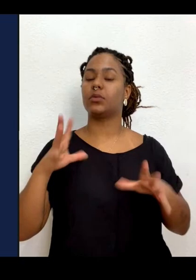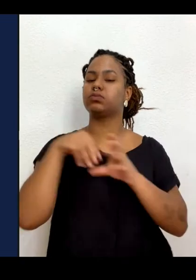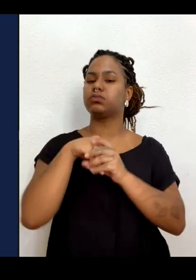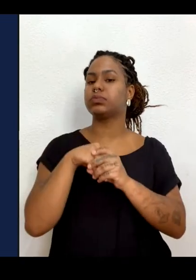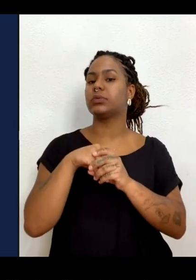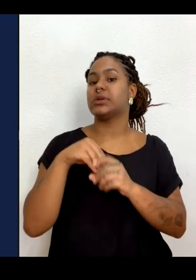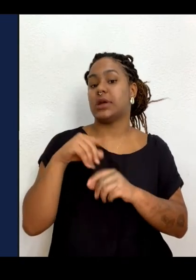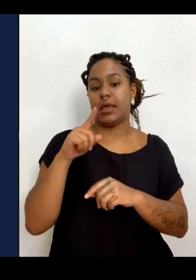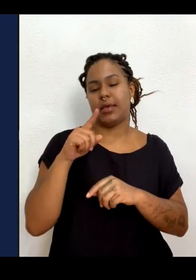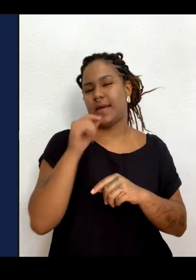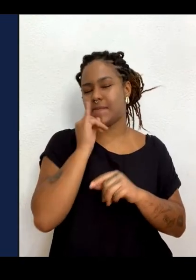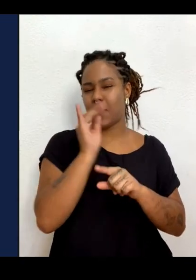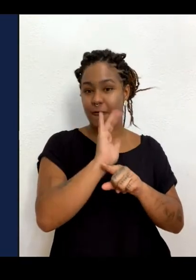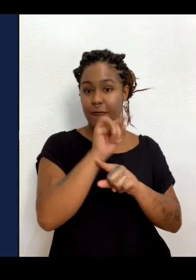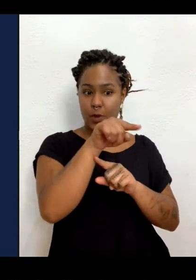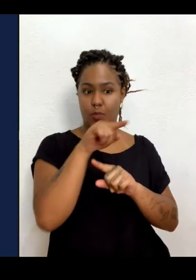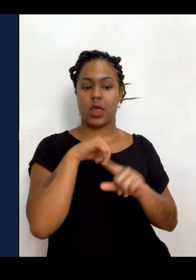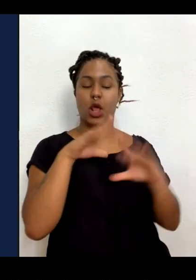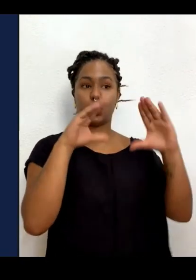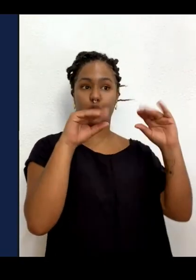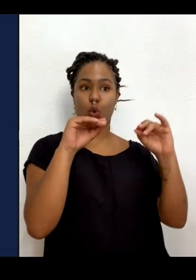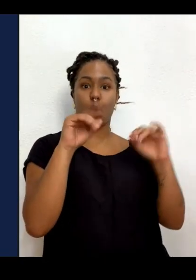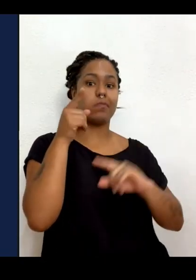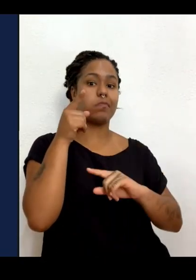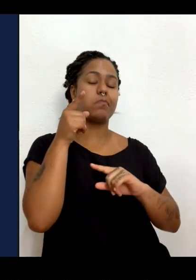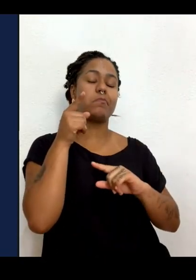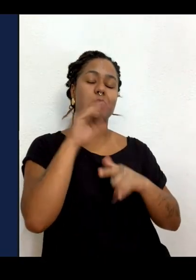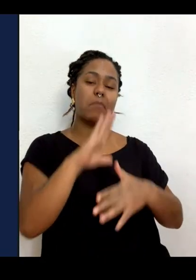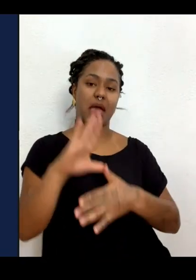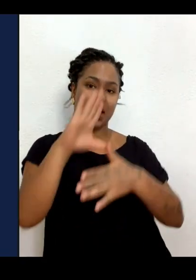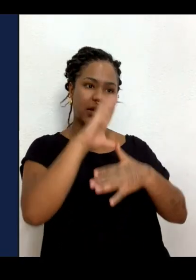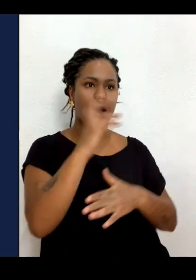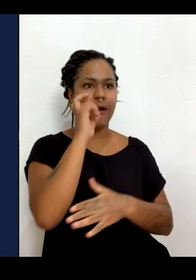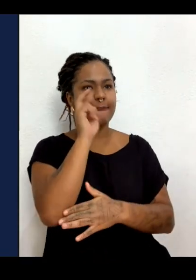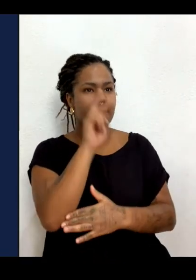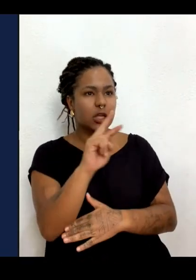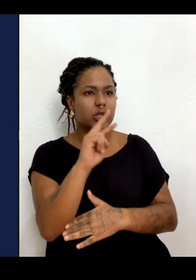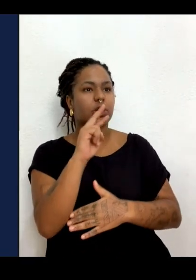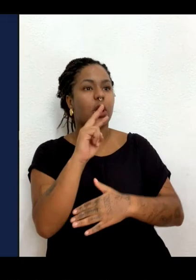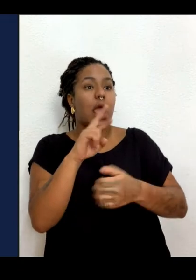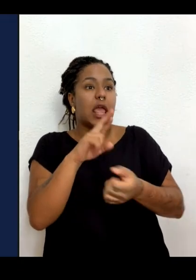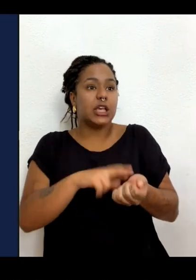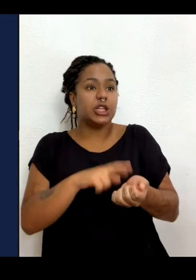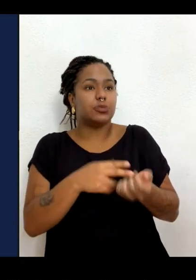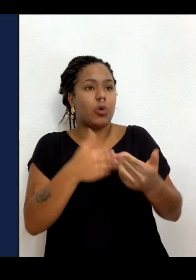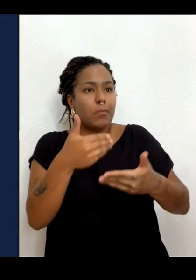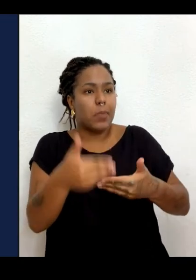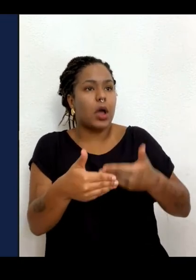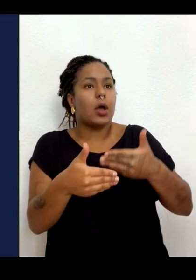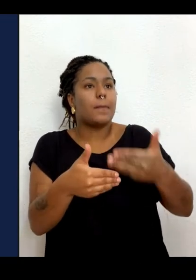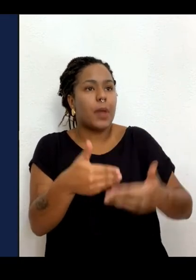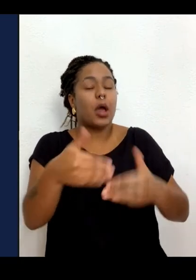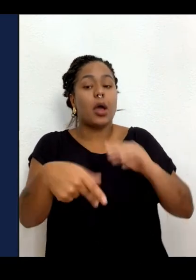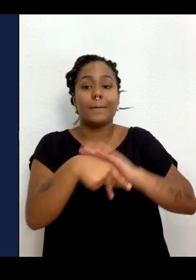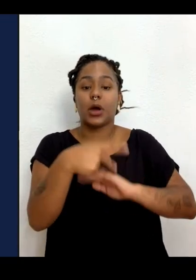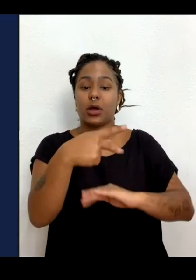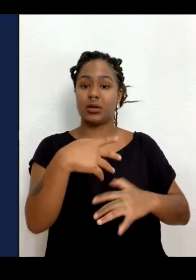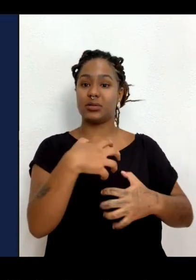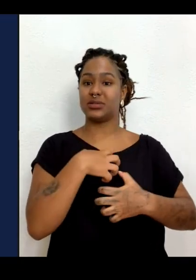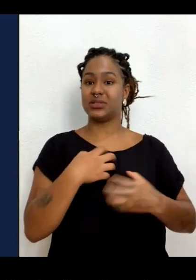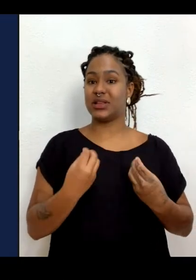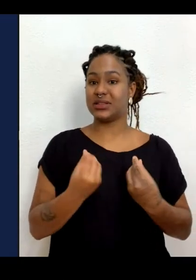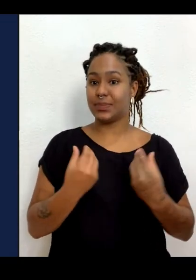scanned and based by Amazon spatial and filmmaking sensibility initiate a much needed process of